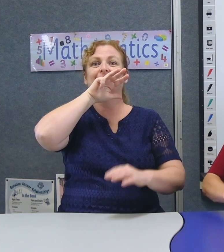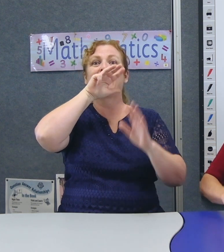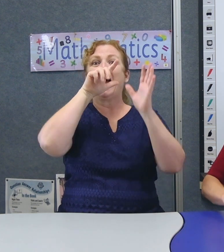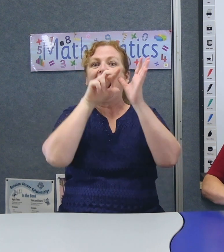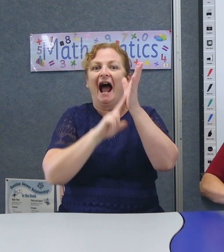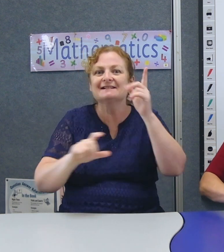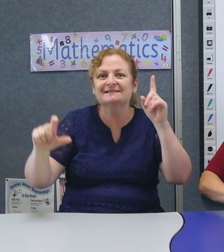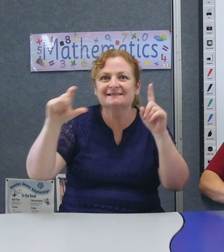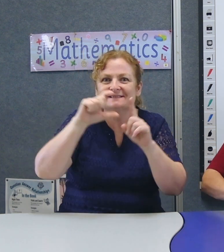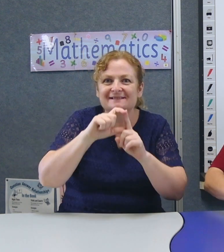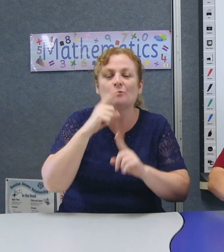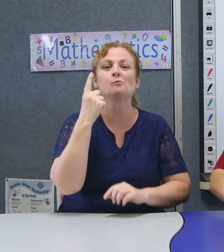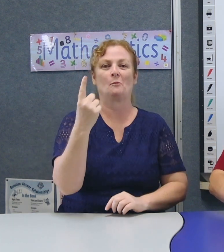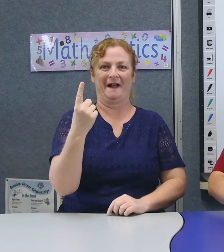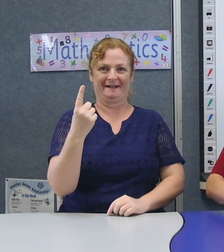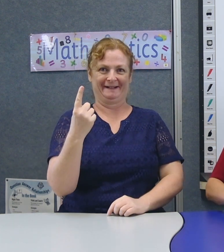901.